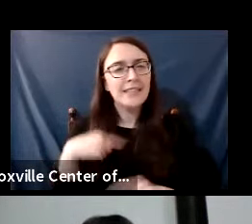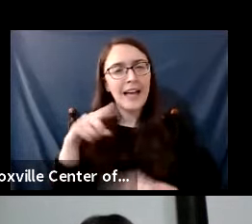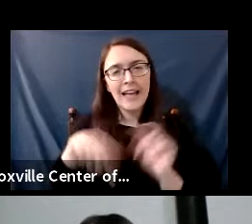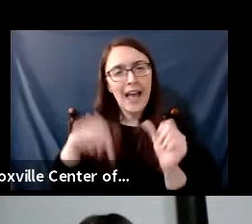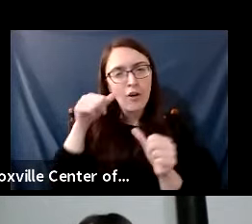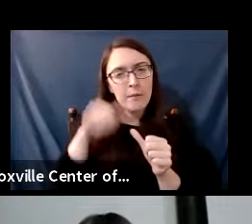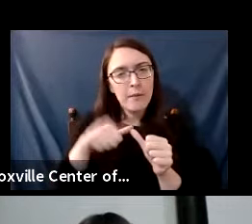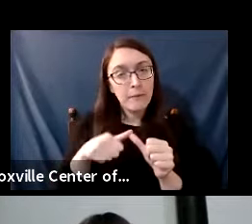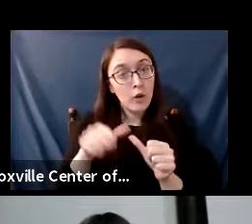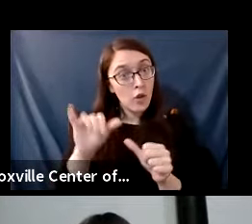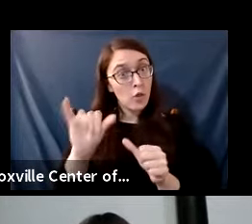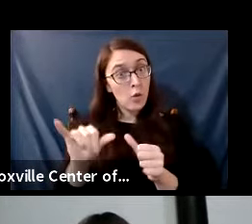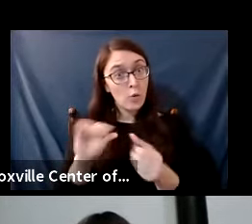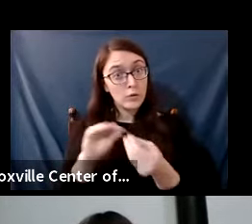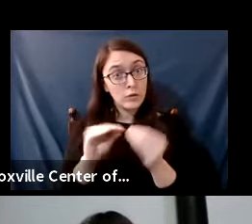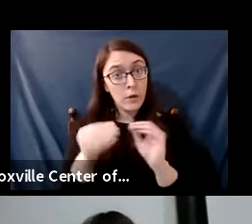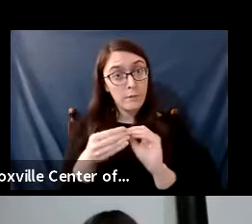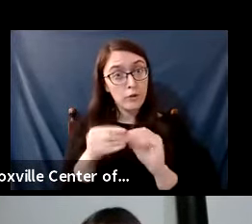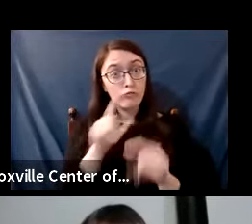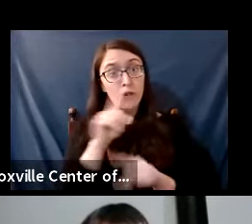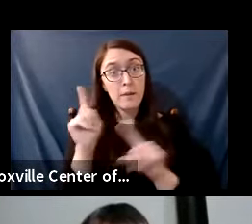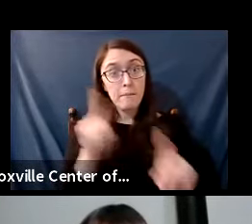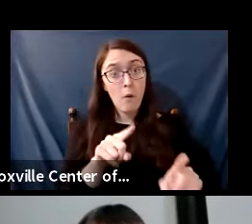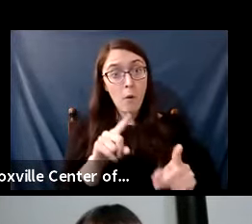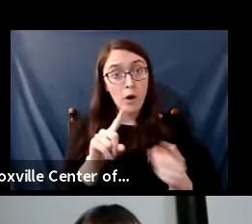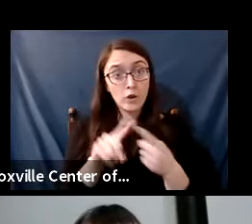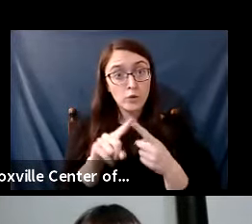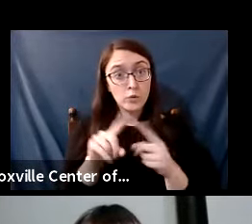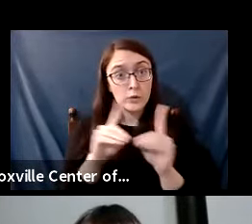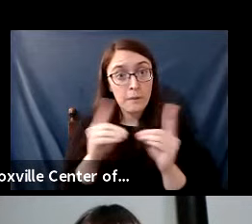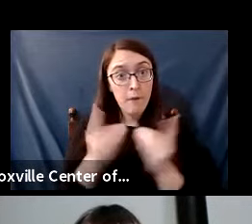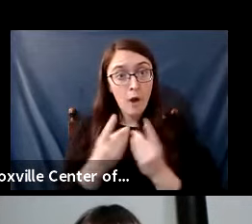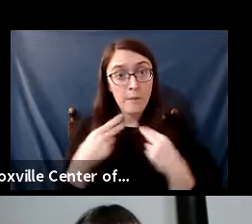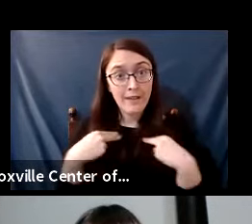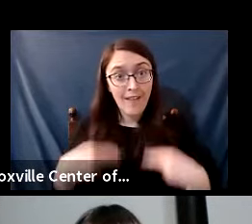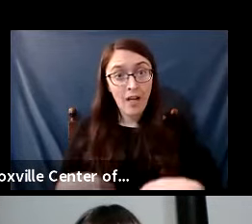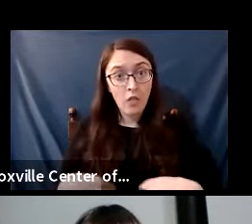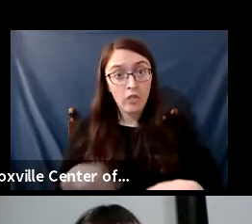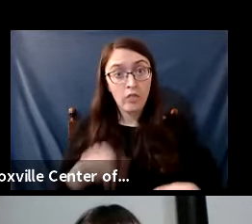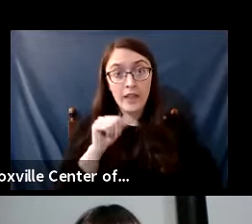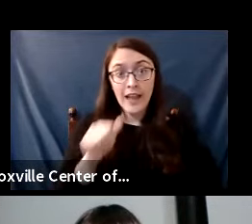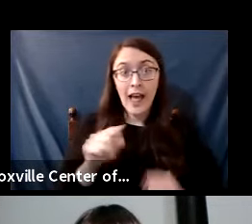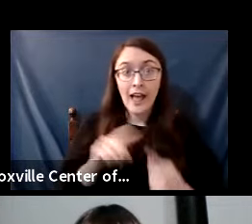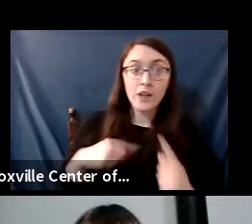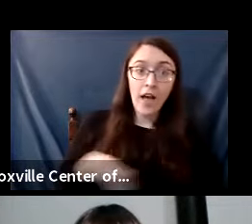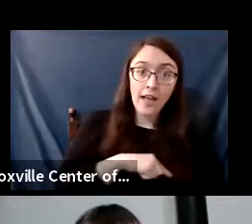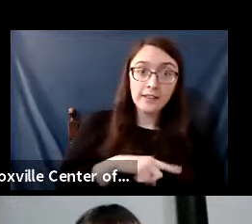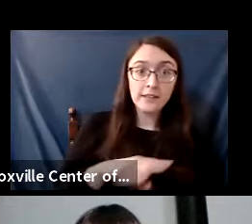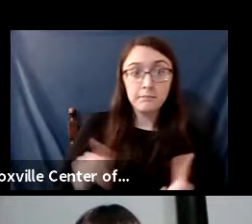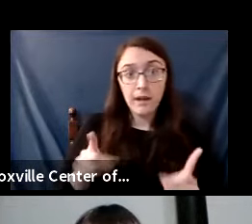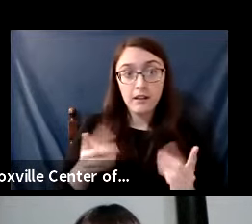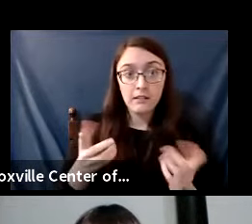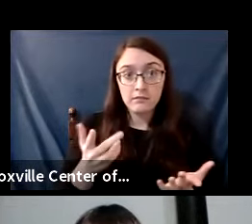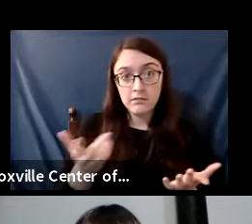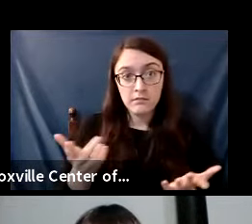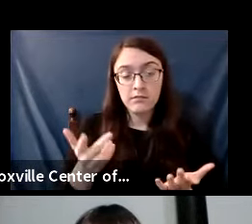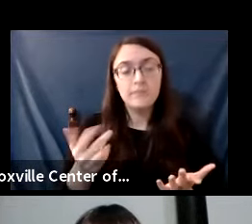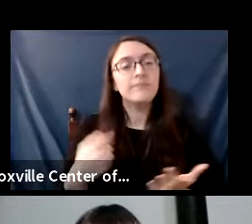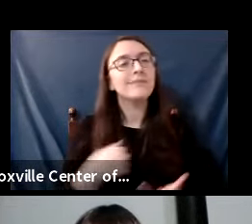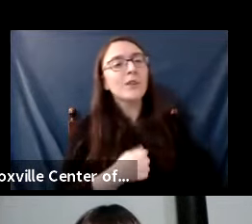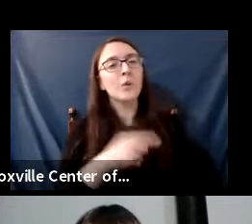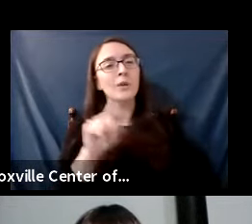Are those numbers reported to the Department of Health? Not to us, but you know. Well, we're just reporting them